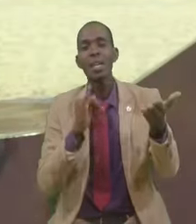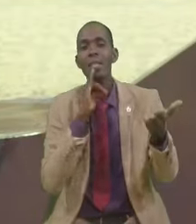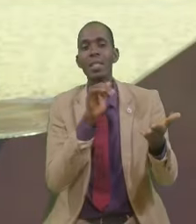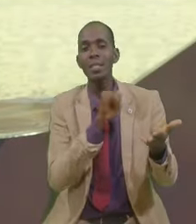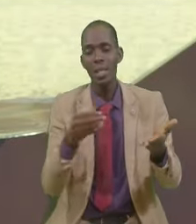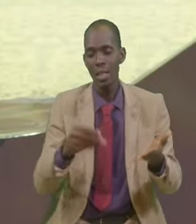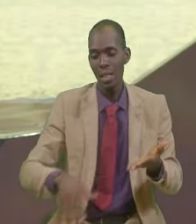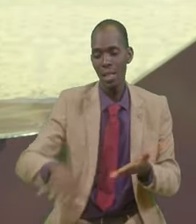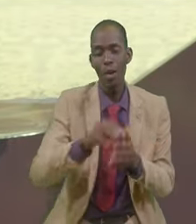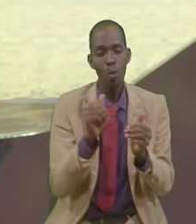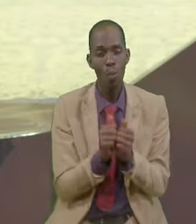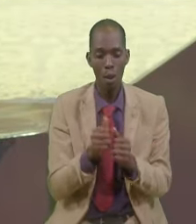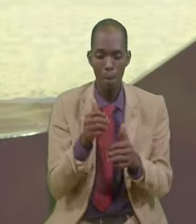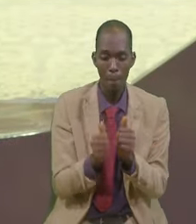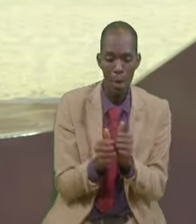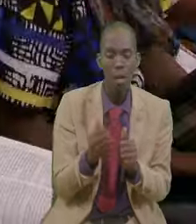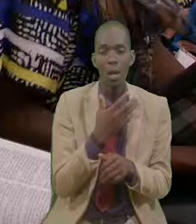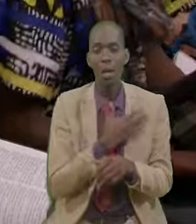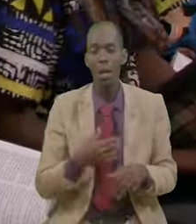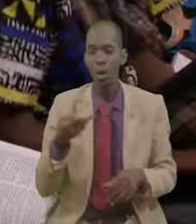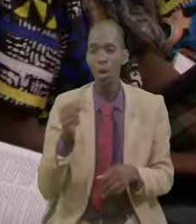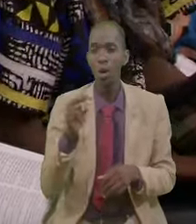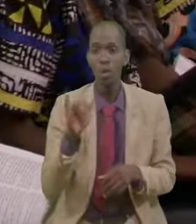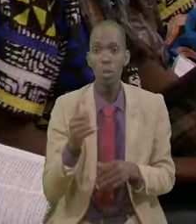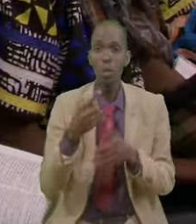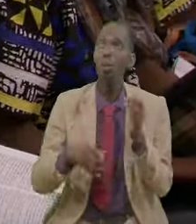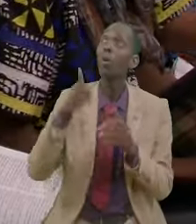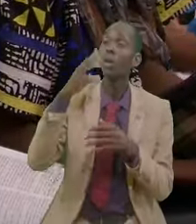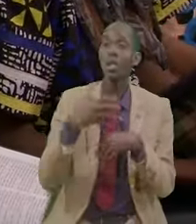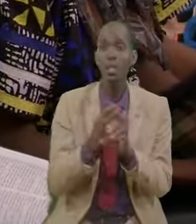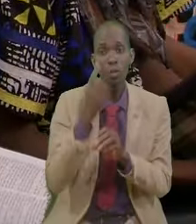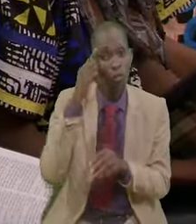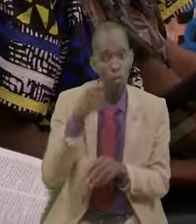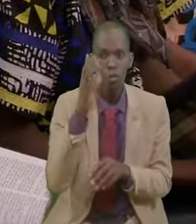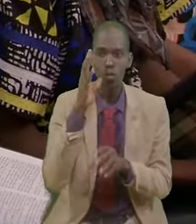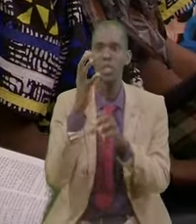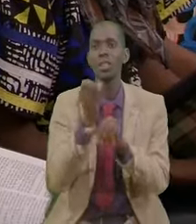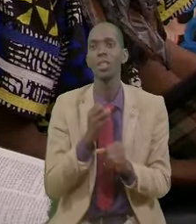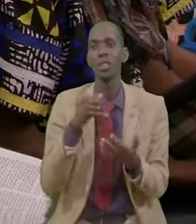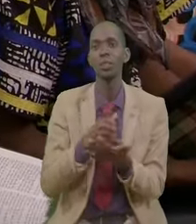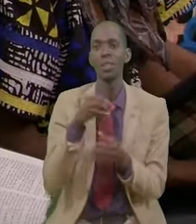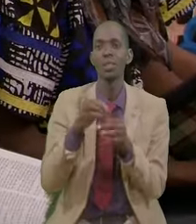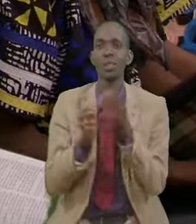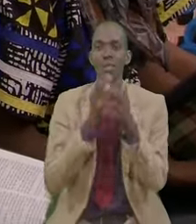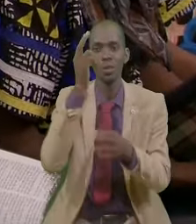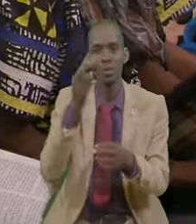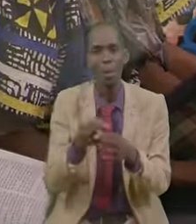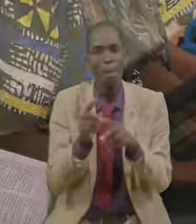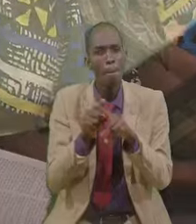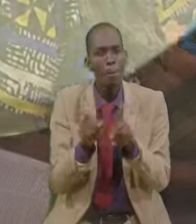God created you for, you are going to achieve. But you know, if you don't understand that